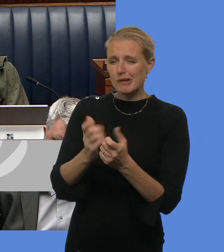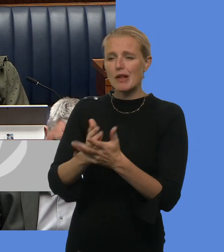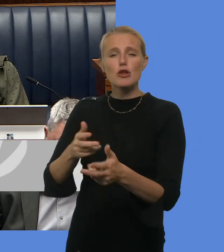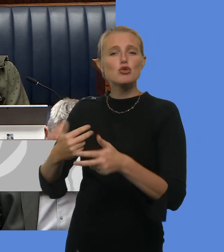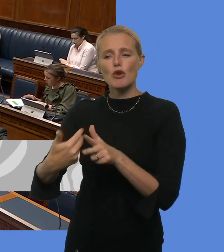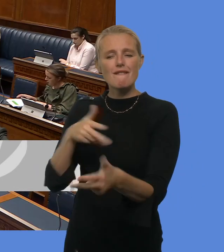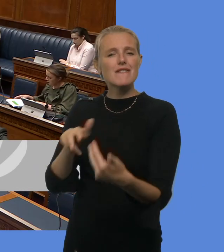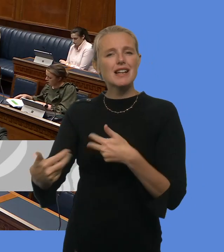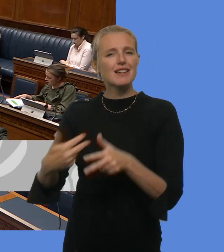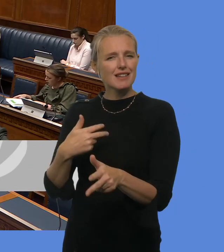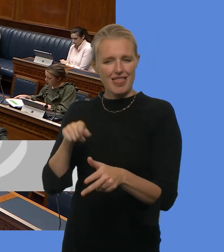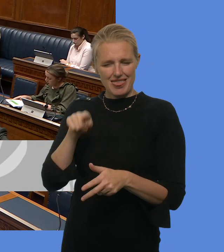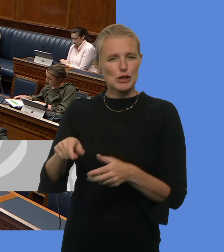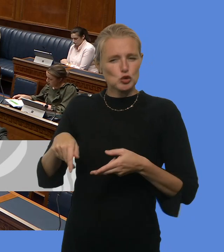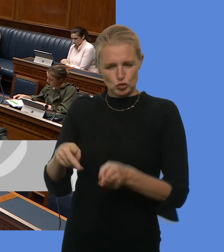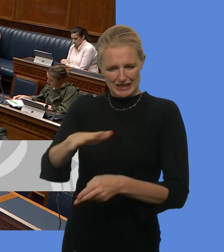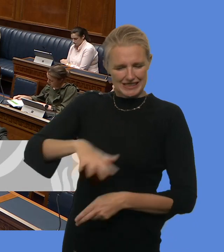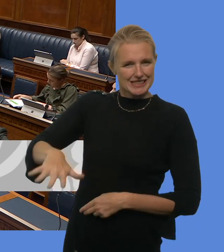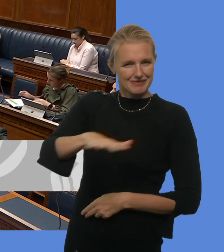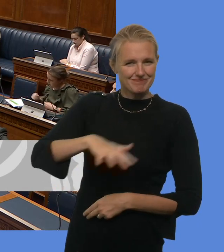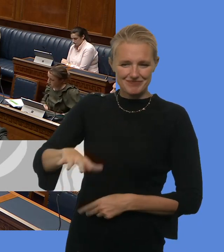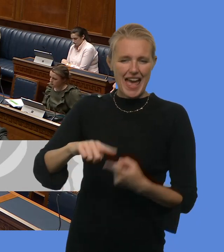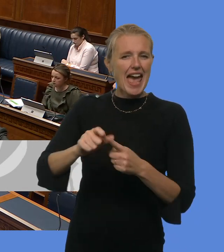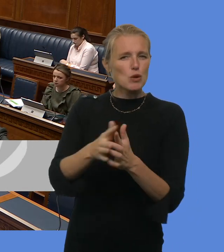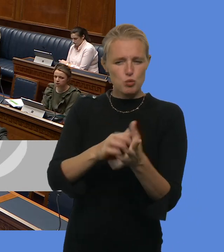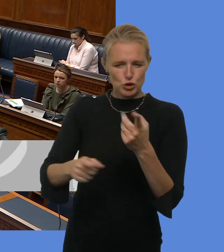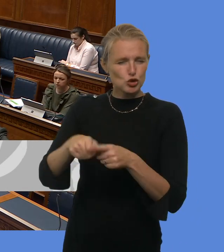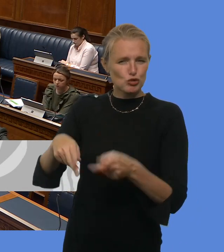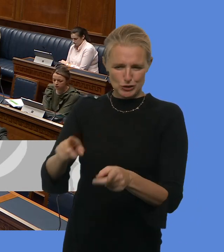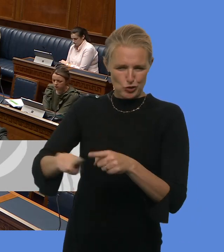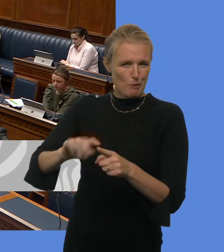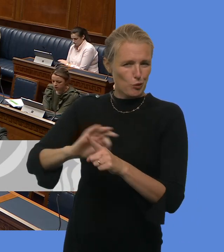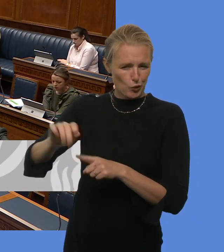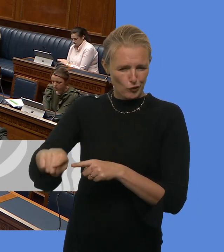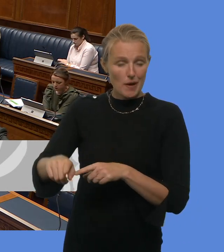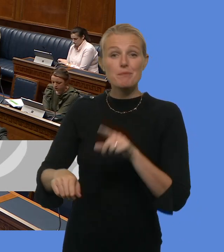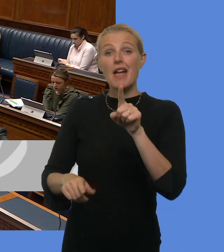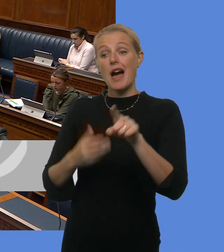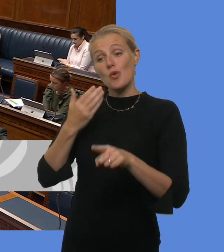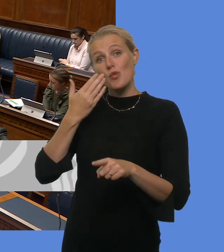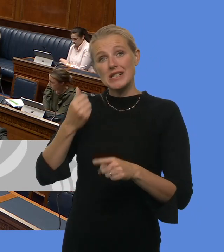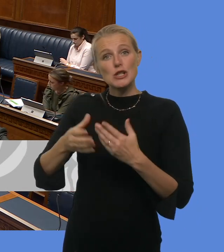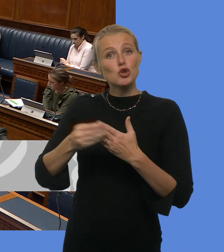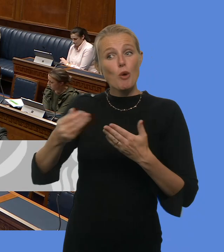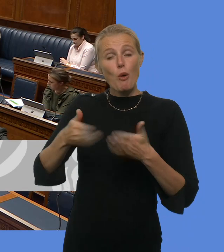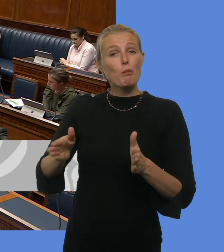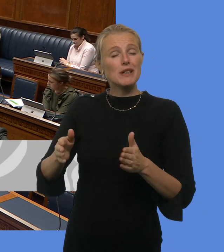Street in Downpatrick. Due to the recent opening of a new Eurospar and the merging of